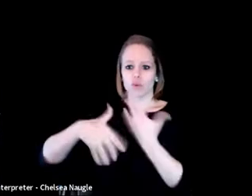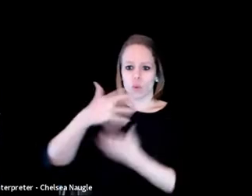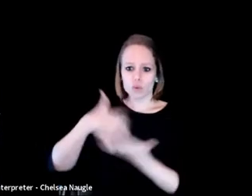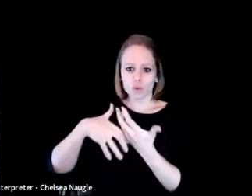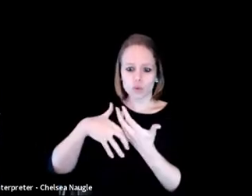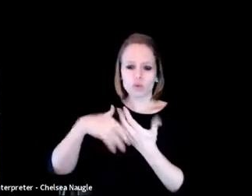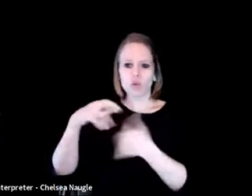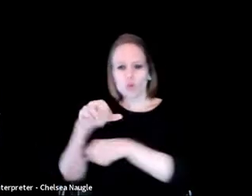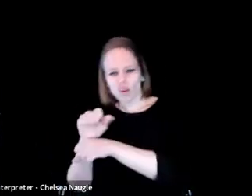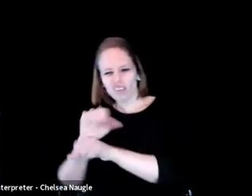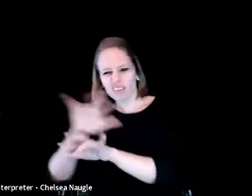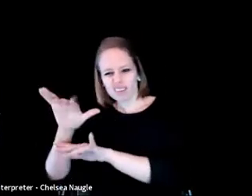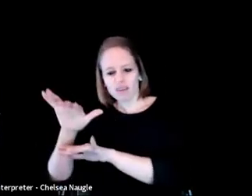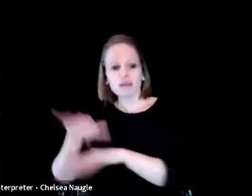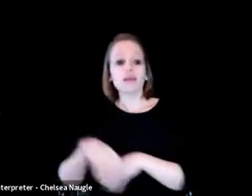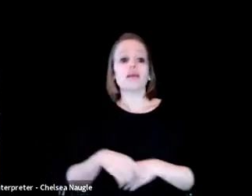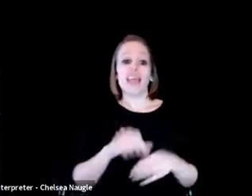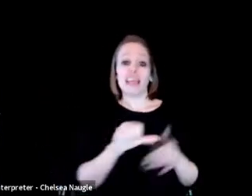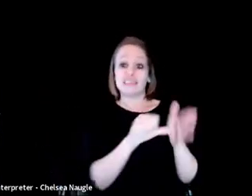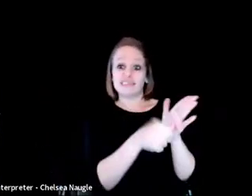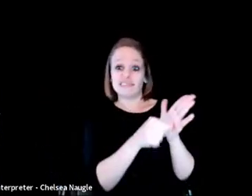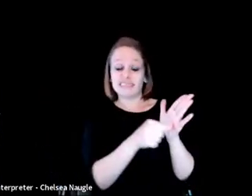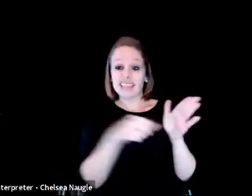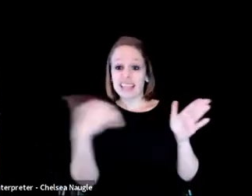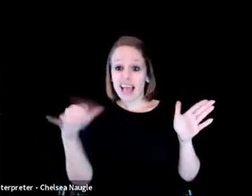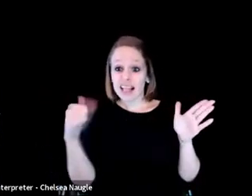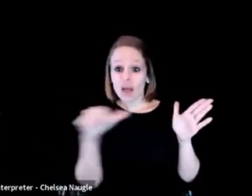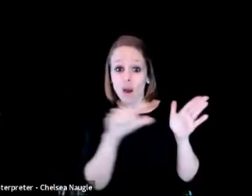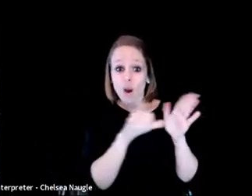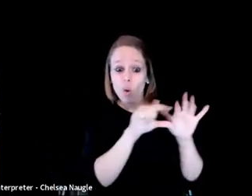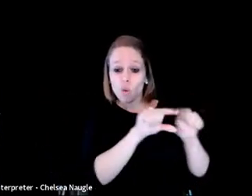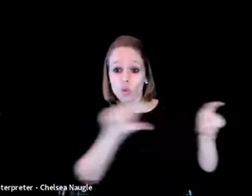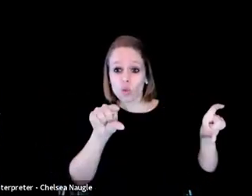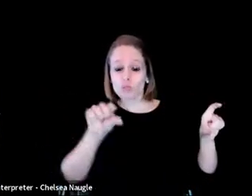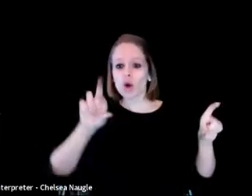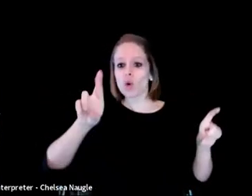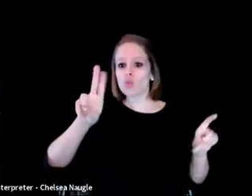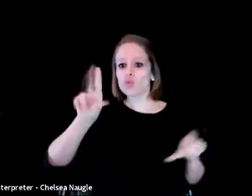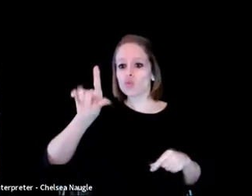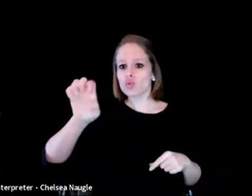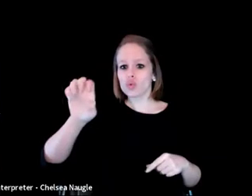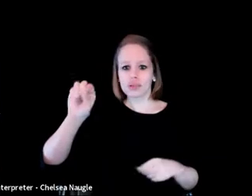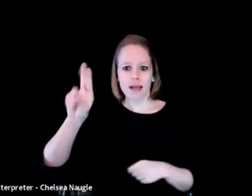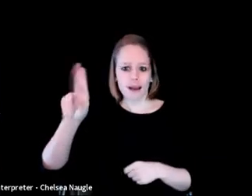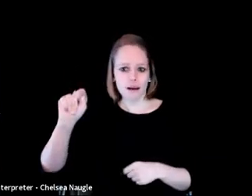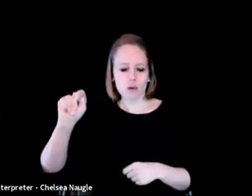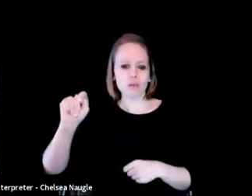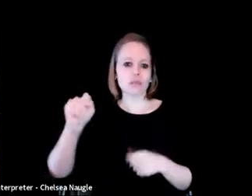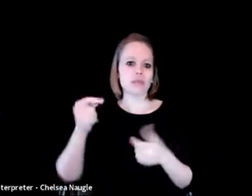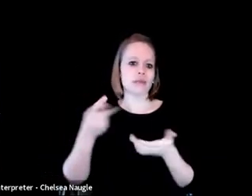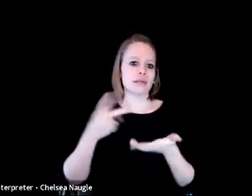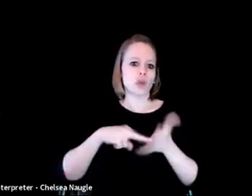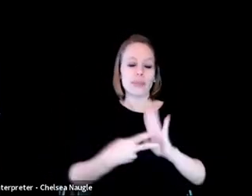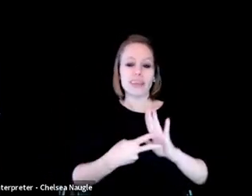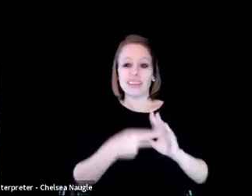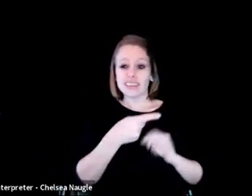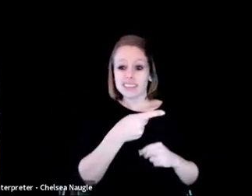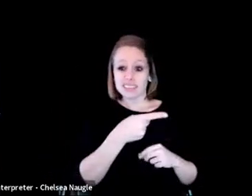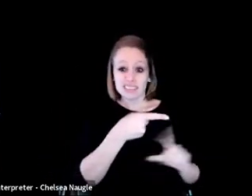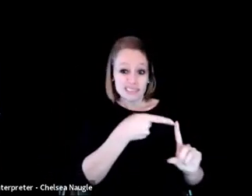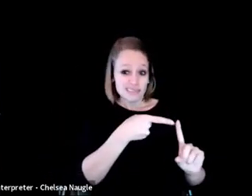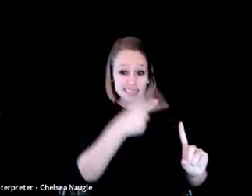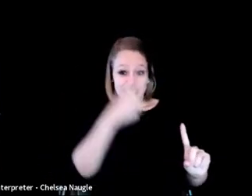this highlighted, the rule outs have to be that it couldn't be better explained by some kind of intellectual disability or